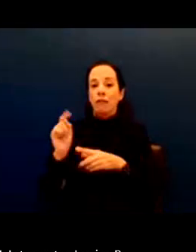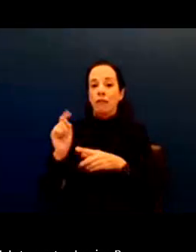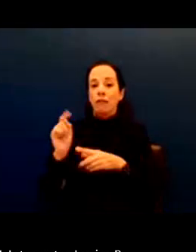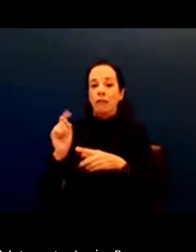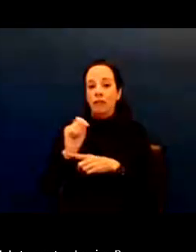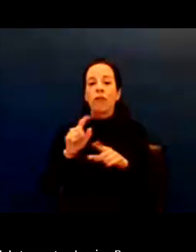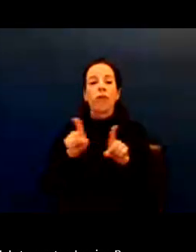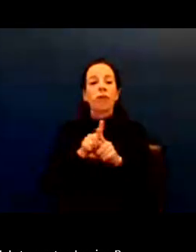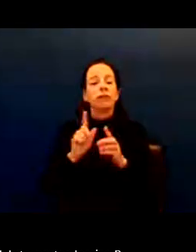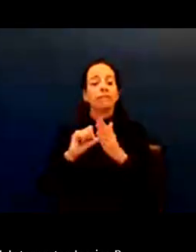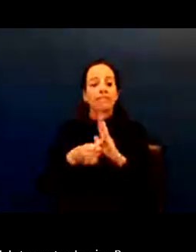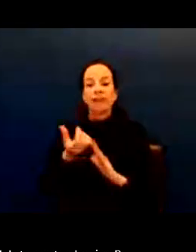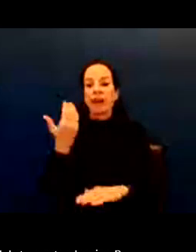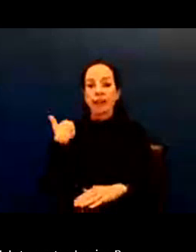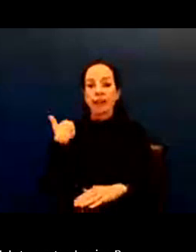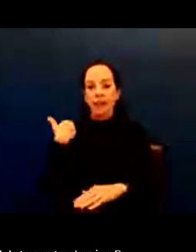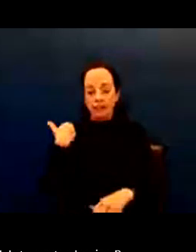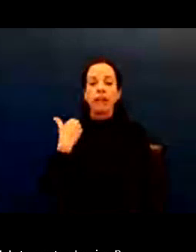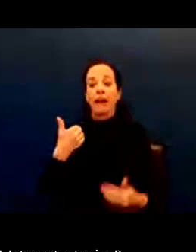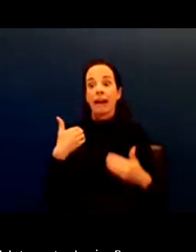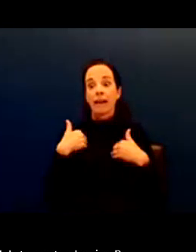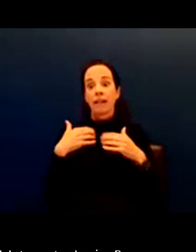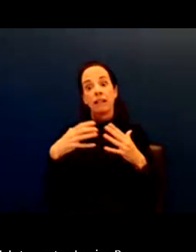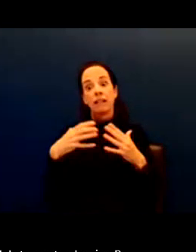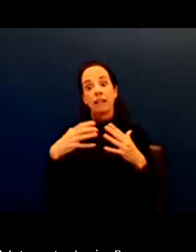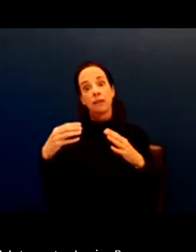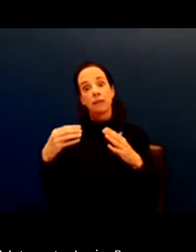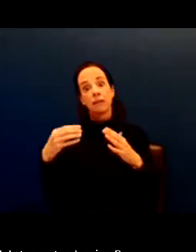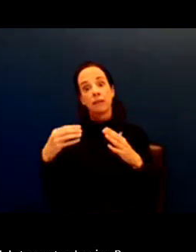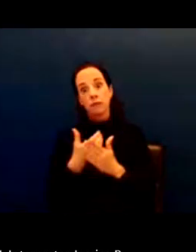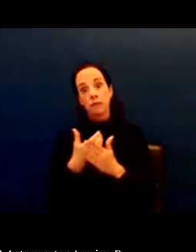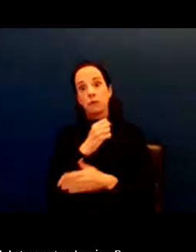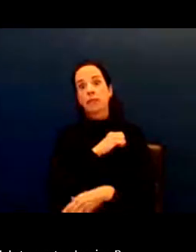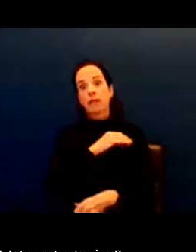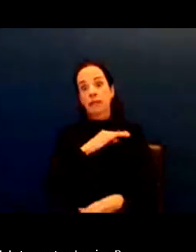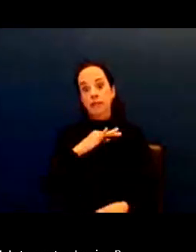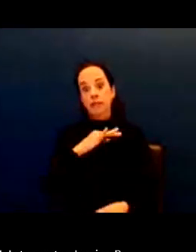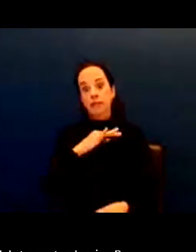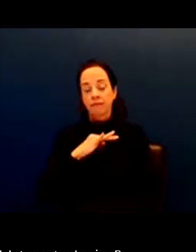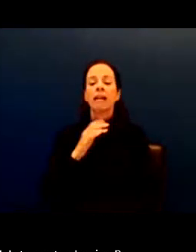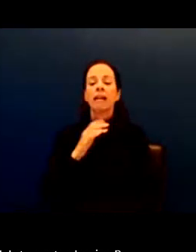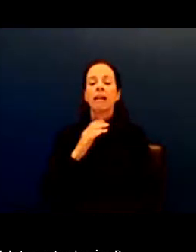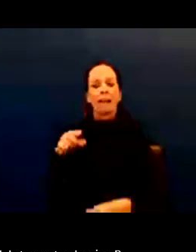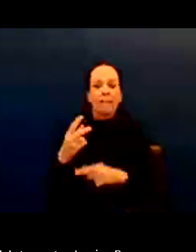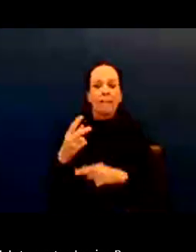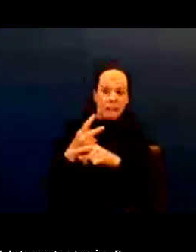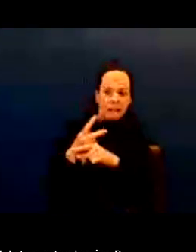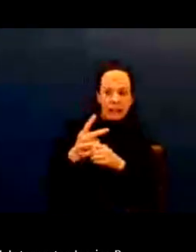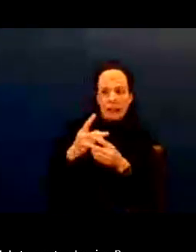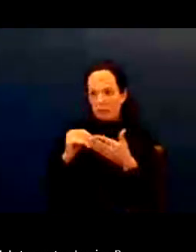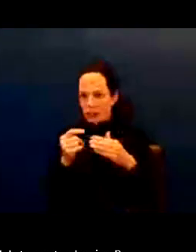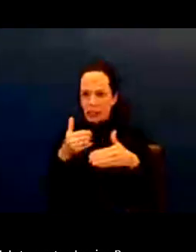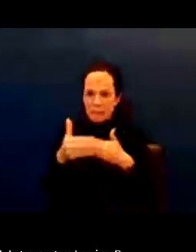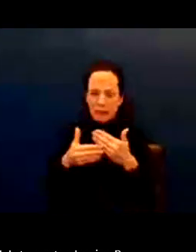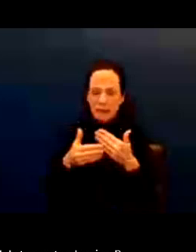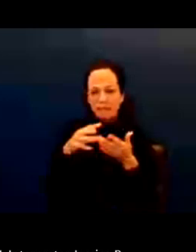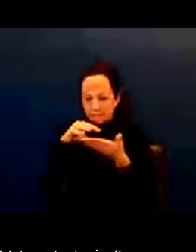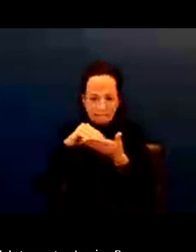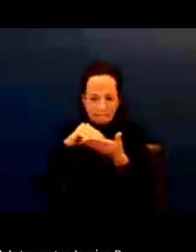staff and they're figuring out the project delivery process, and not all of them had completed a very complex